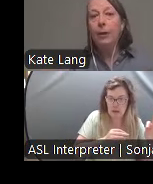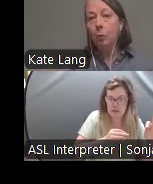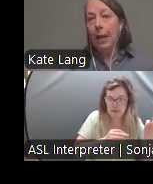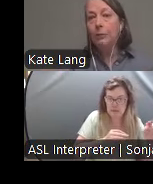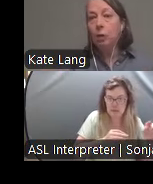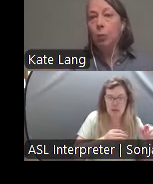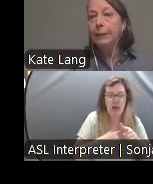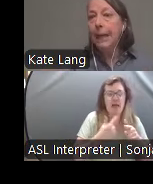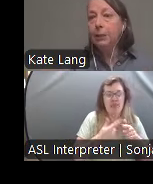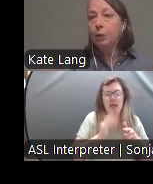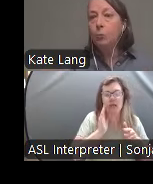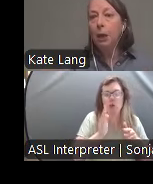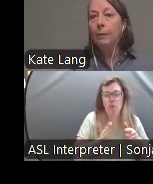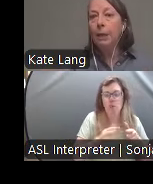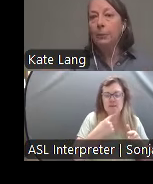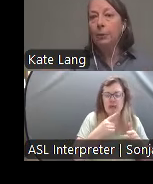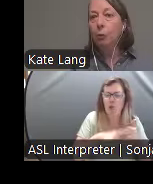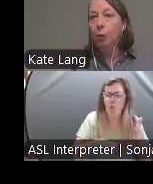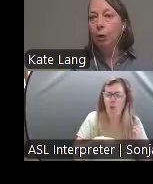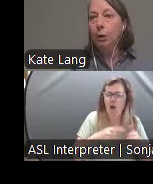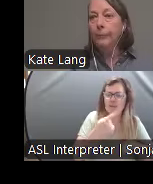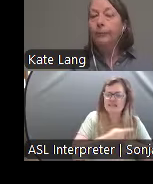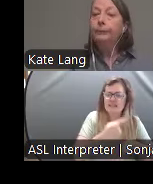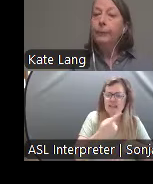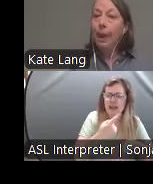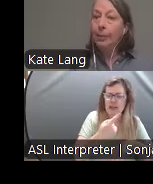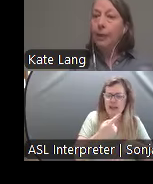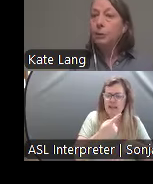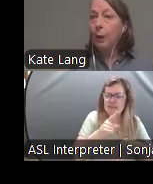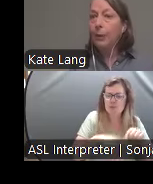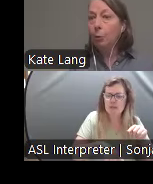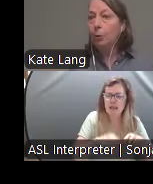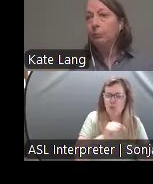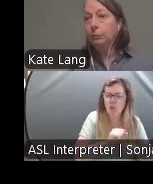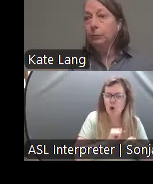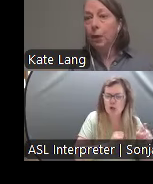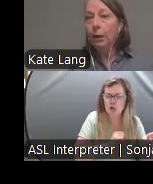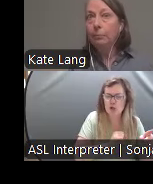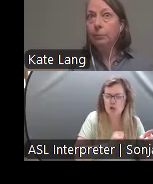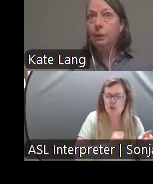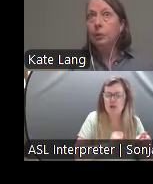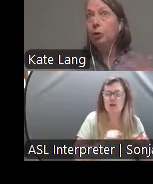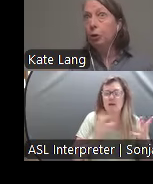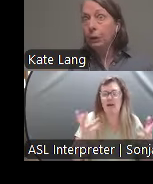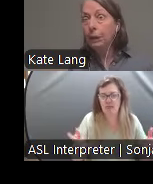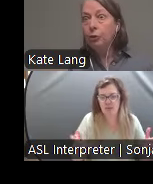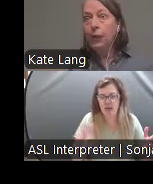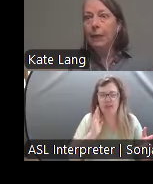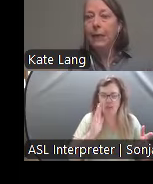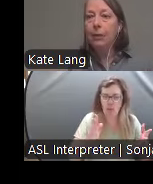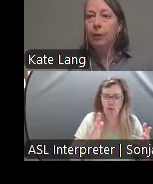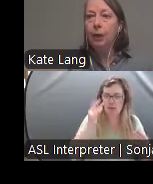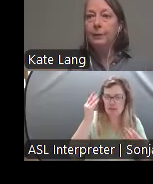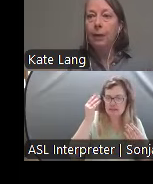and then it will ask you what date did you become unable to work, and that is when they will consider your